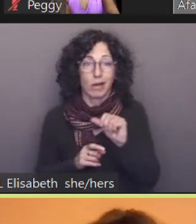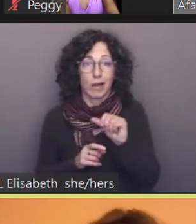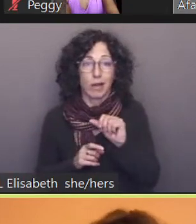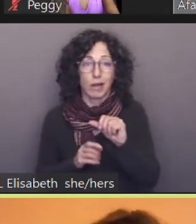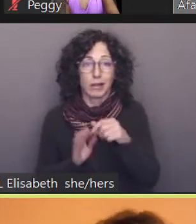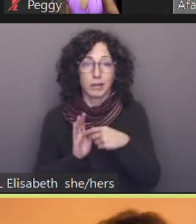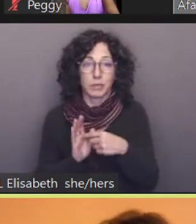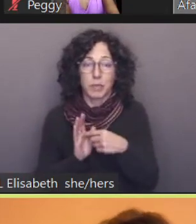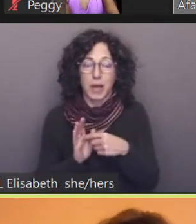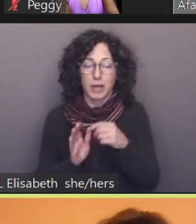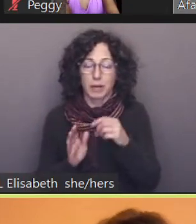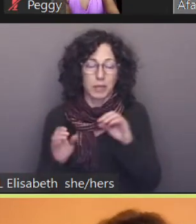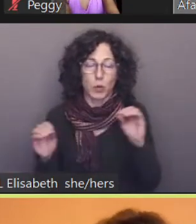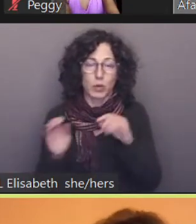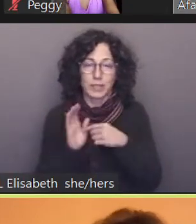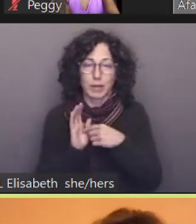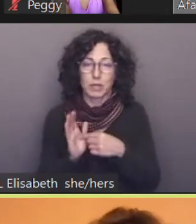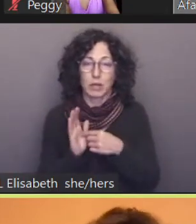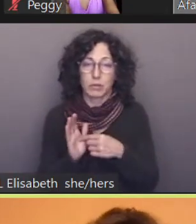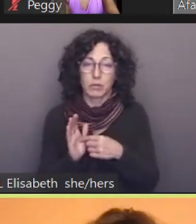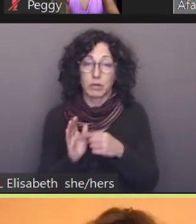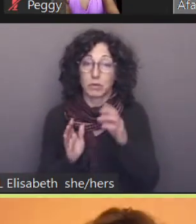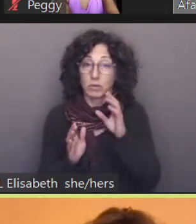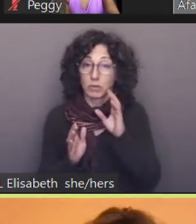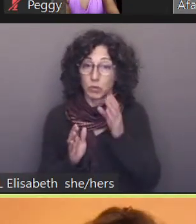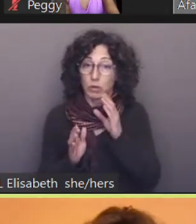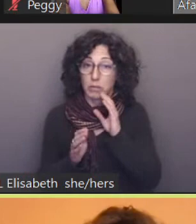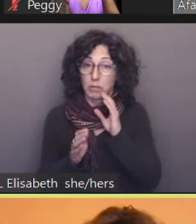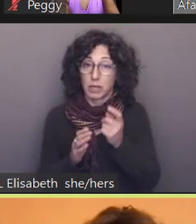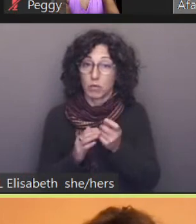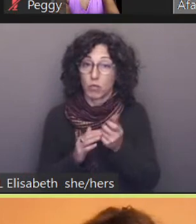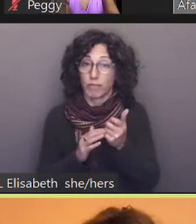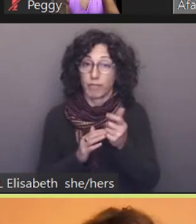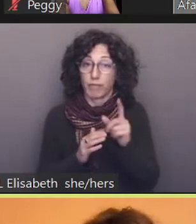be adjusted for those who are vaccinated?